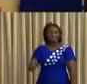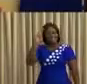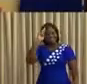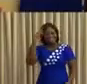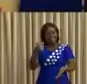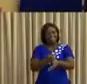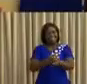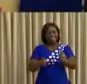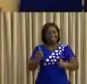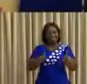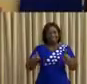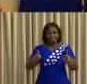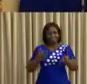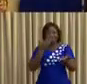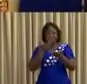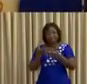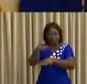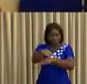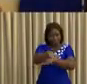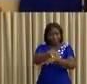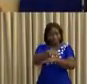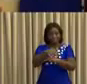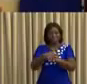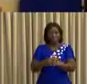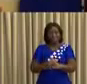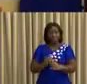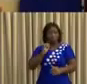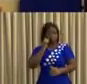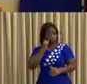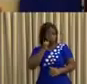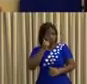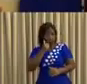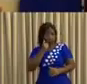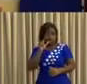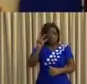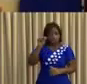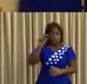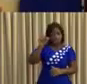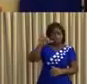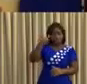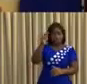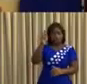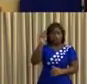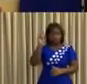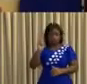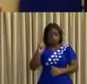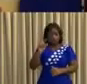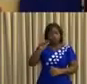Fellow Ghanaians, good evening. Tomorrow, 30th June